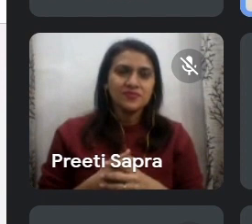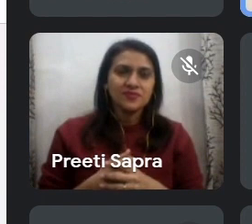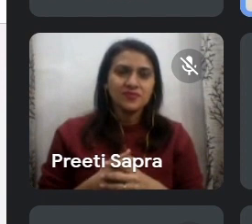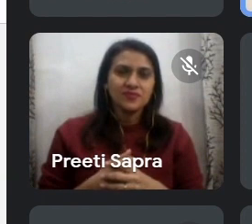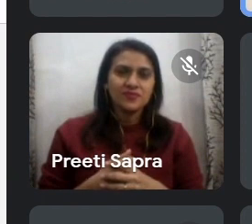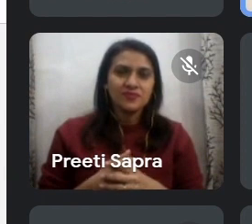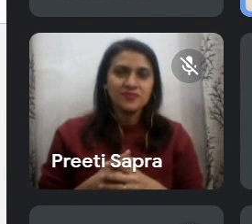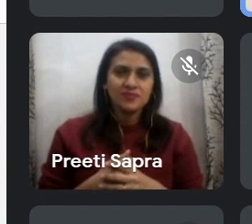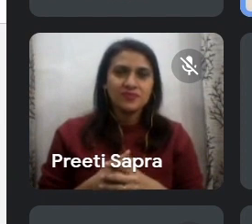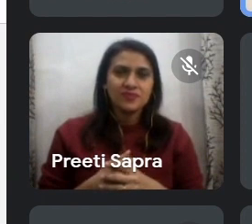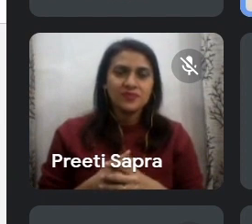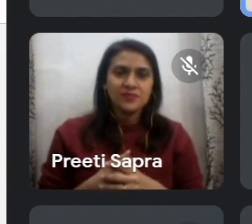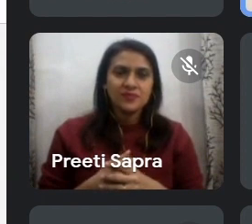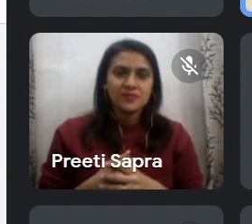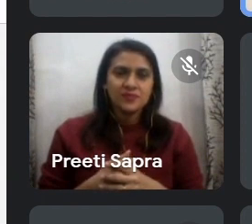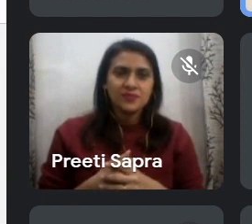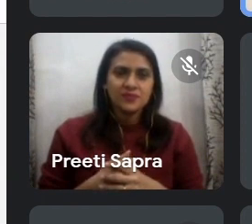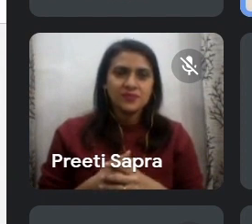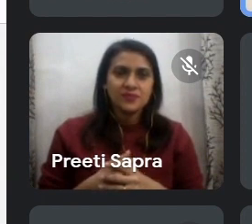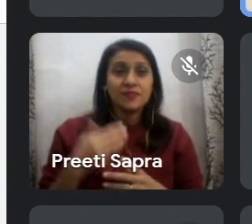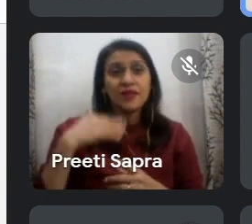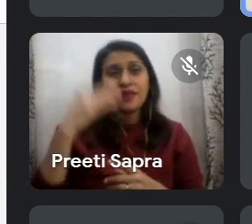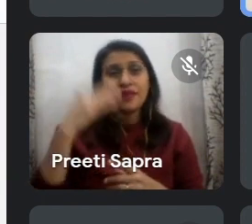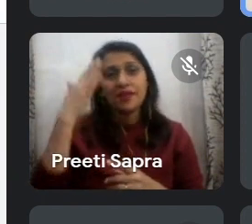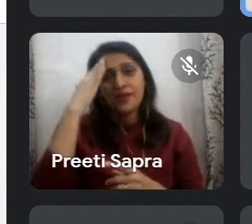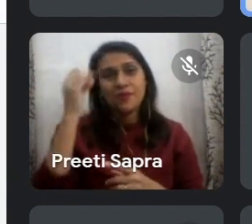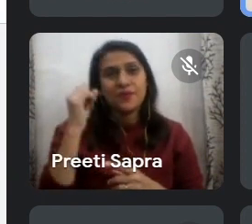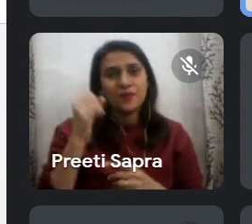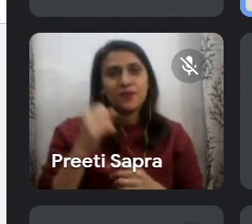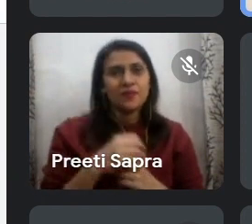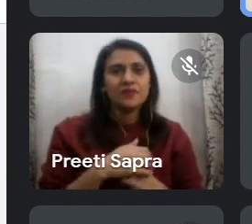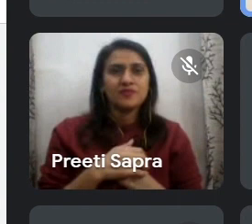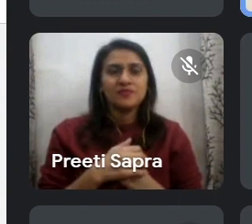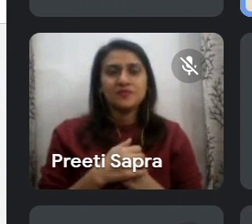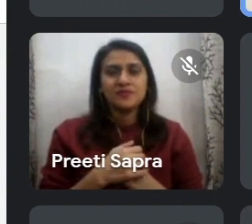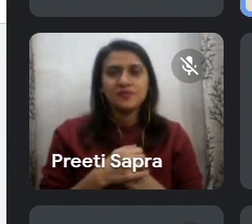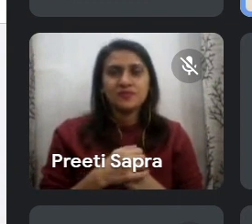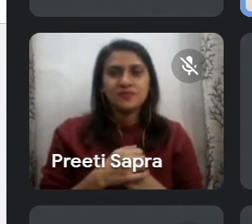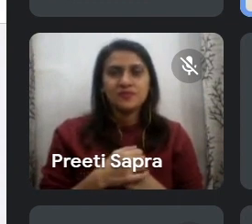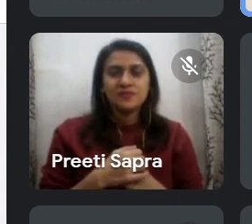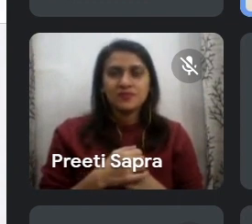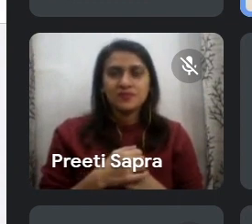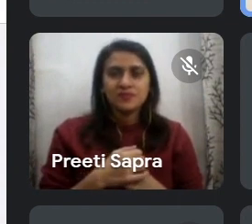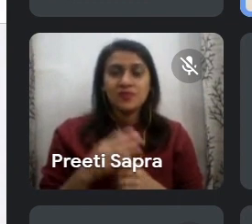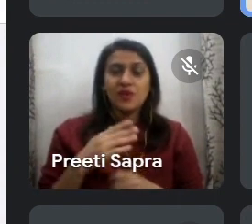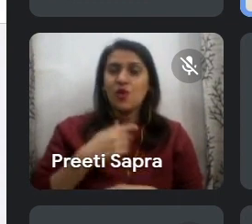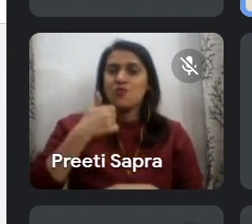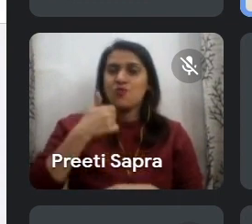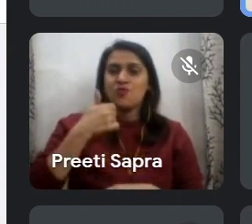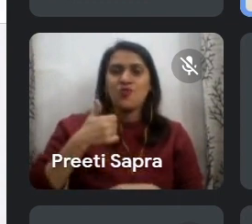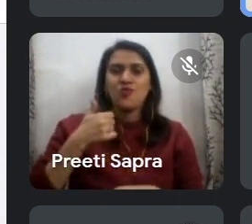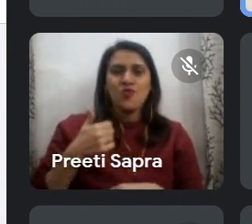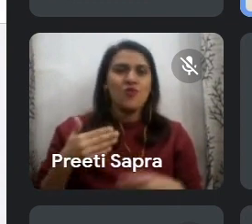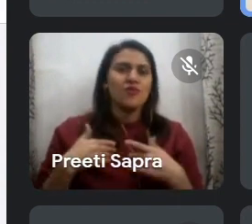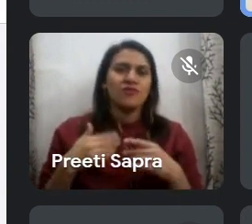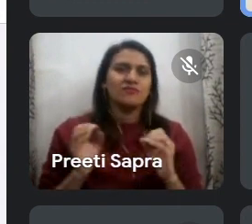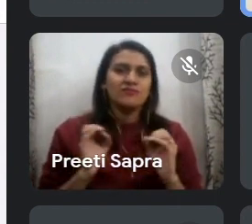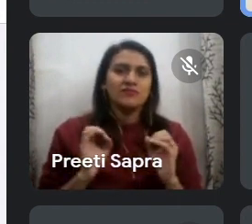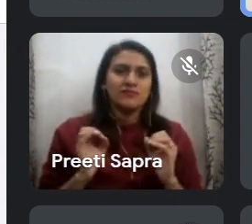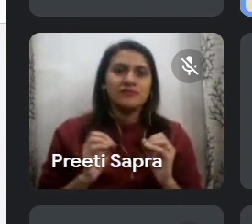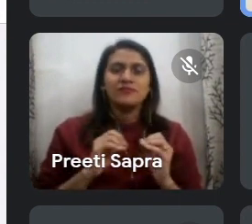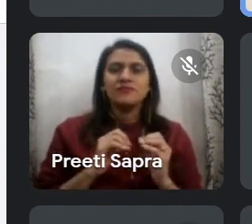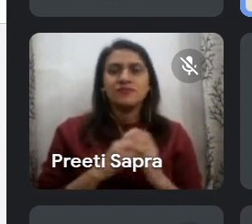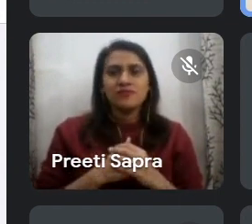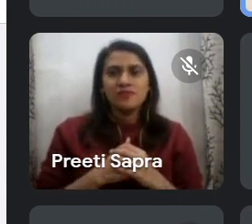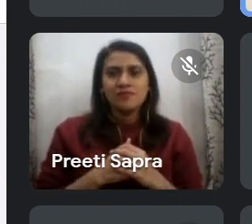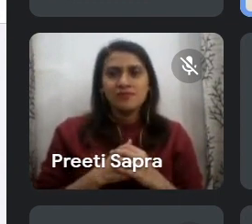like, like I still remember, like, because I was not really so good at, like, let's say, like, reading out in the